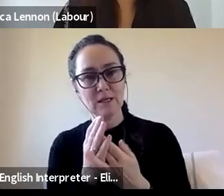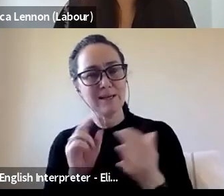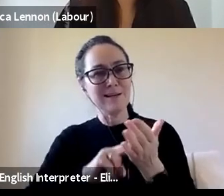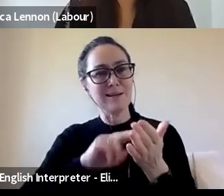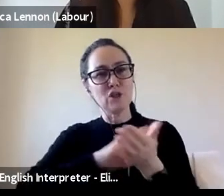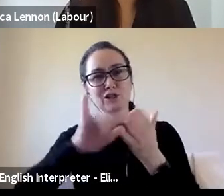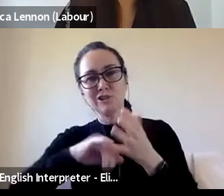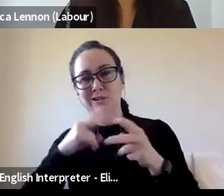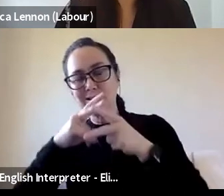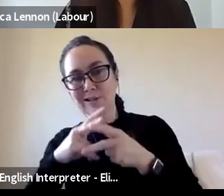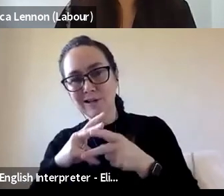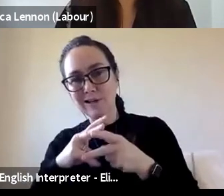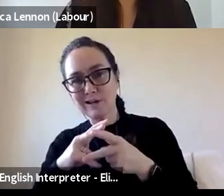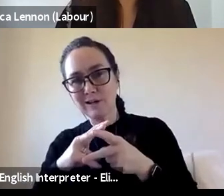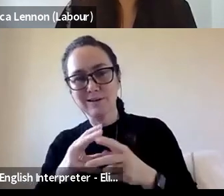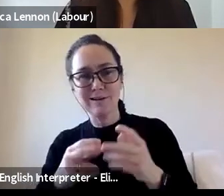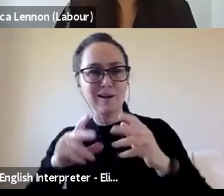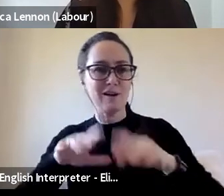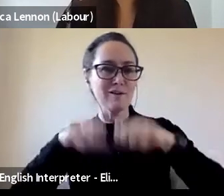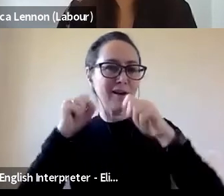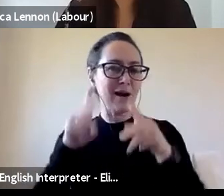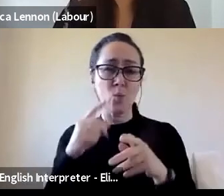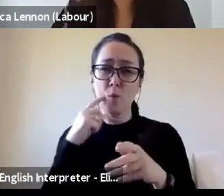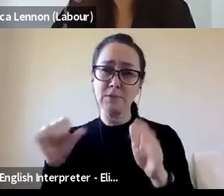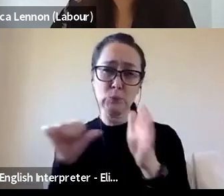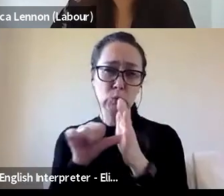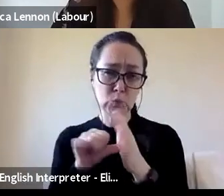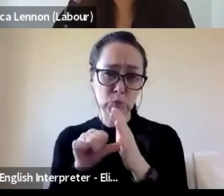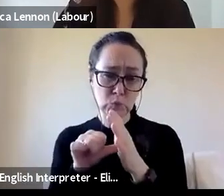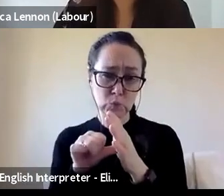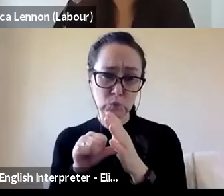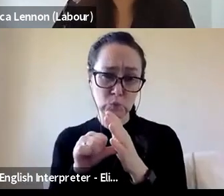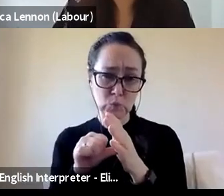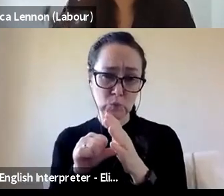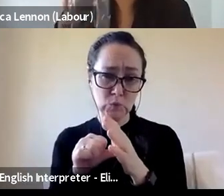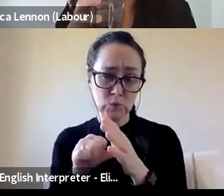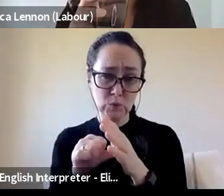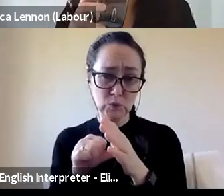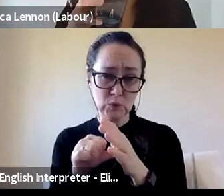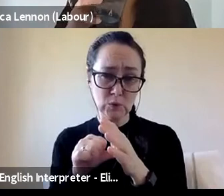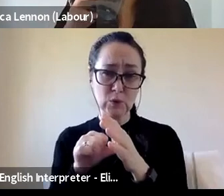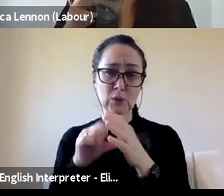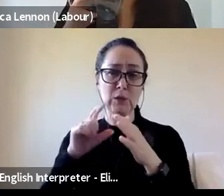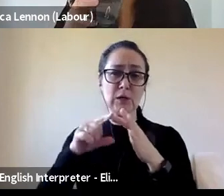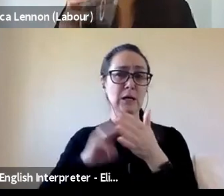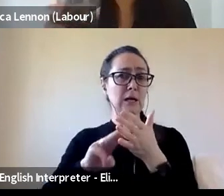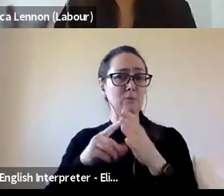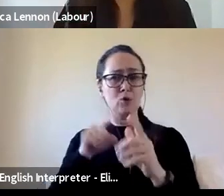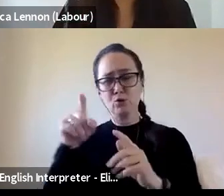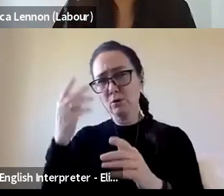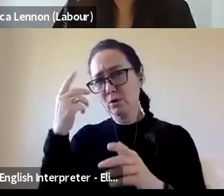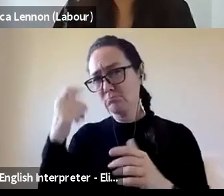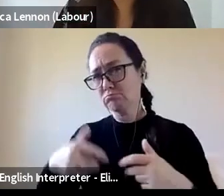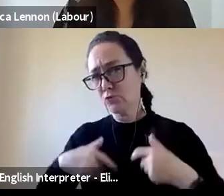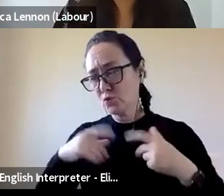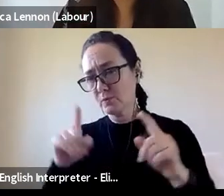be your personal priorities from your perspective as a disabled person? I think the backlog